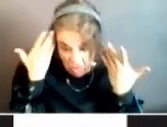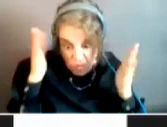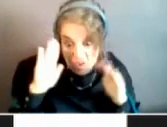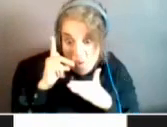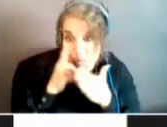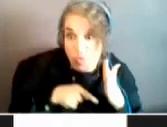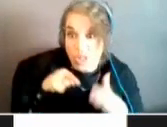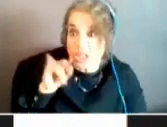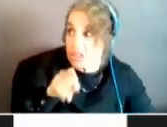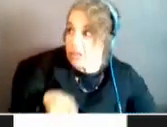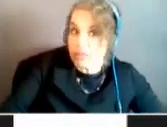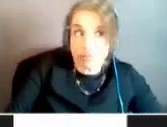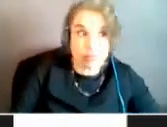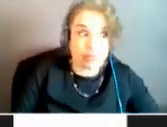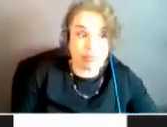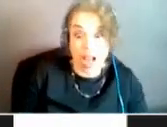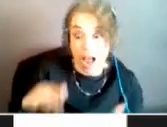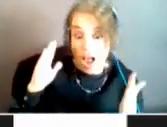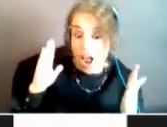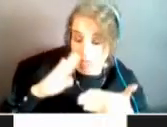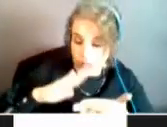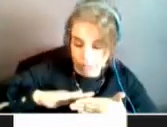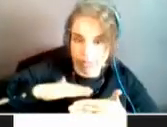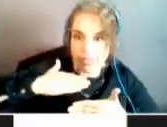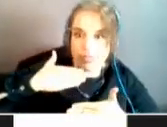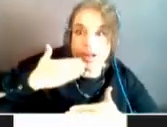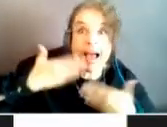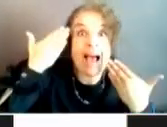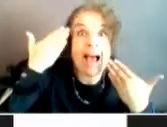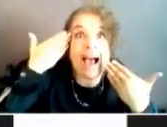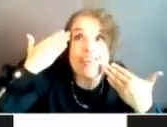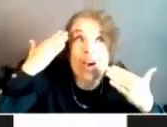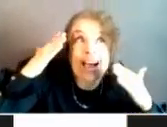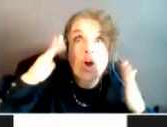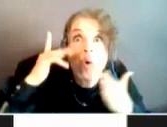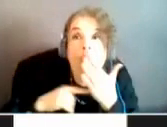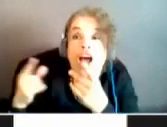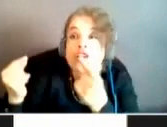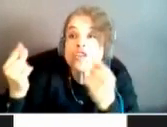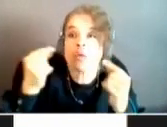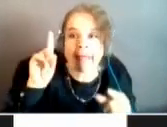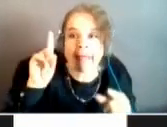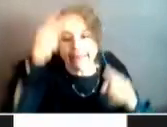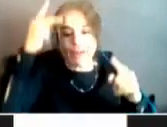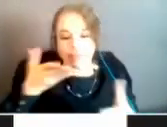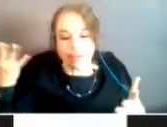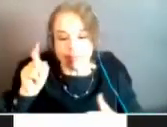what it is. She said, I opened it up. She said, I don't even know how to, I don't even know what to do with the damn thing.